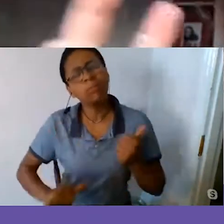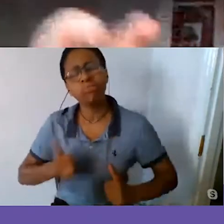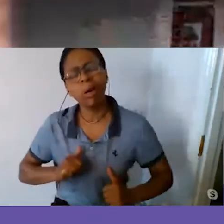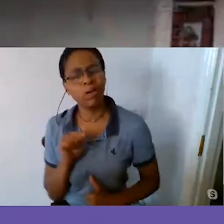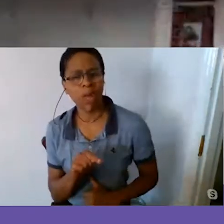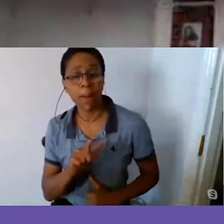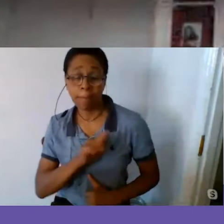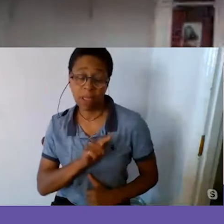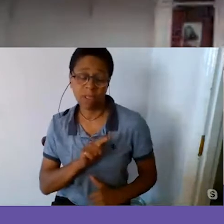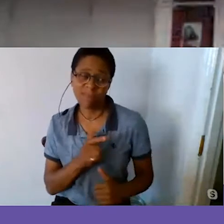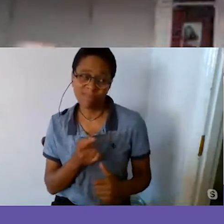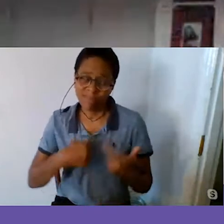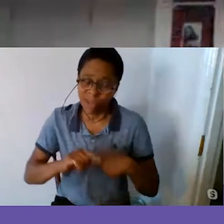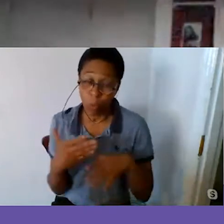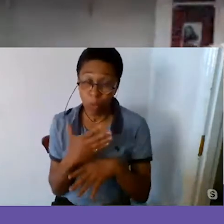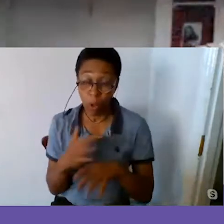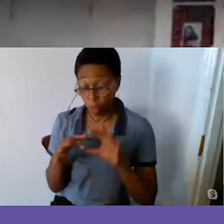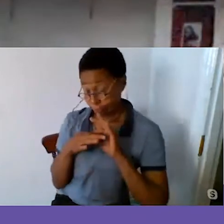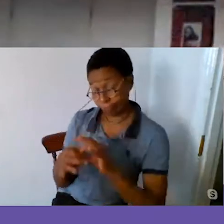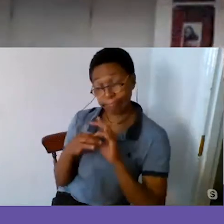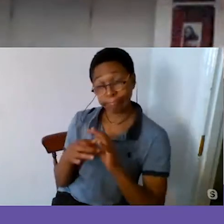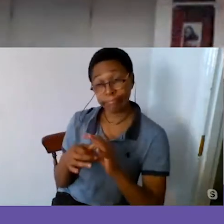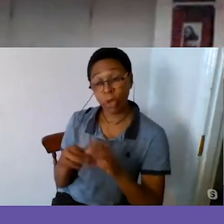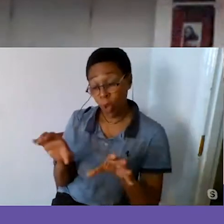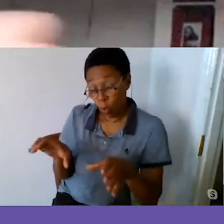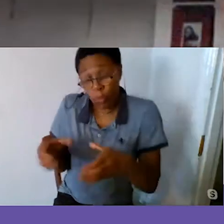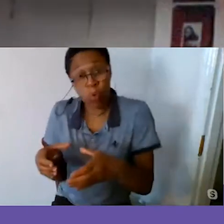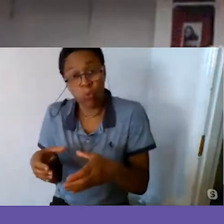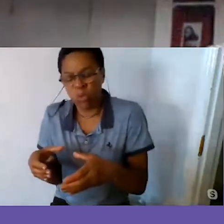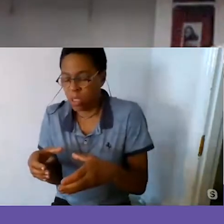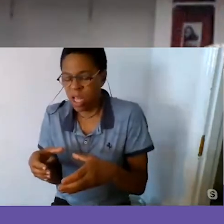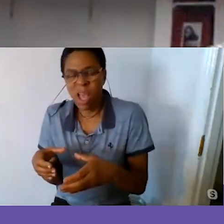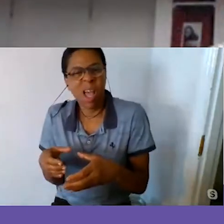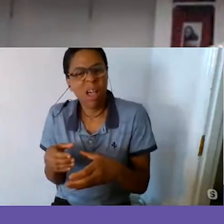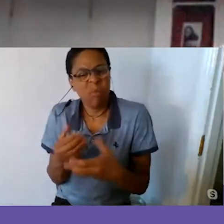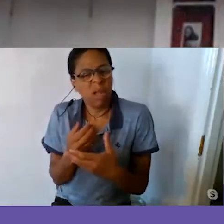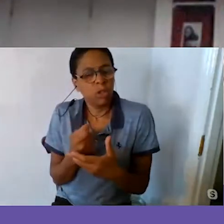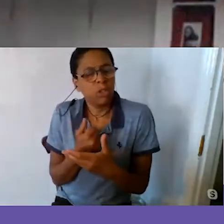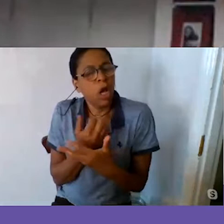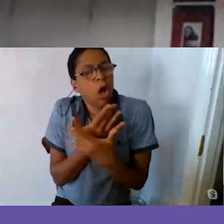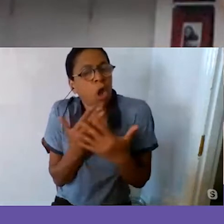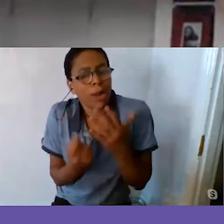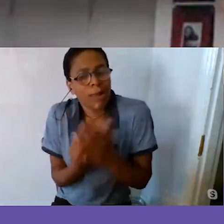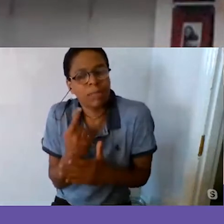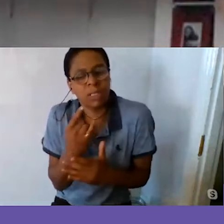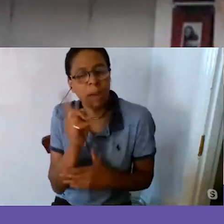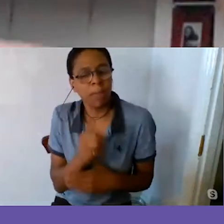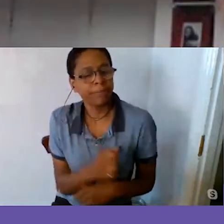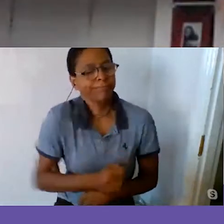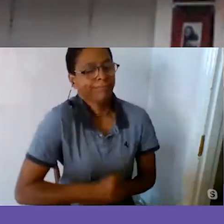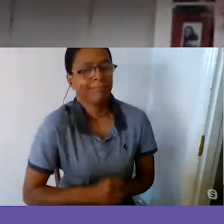like marginalized identities or underrepresented groups, it can get commodified and appropriated super easily by these like neoliberal kind